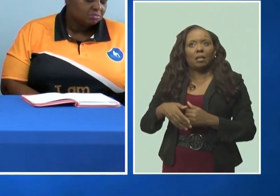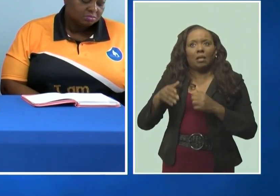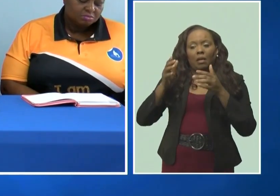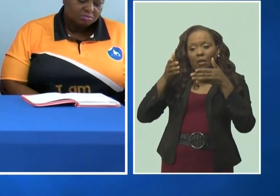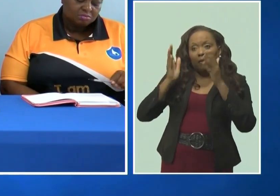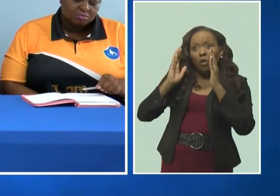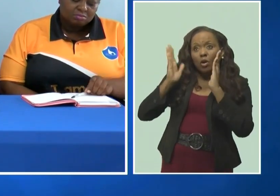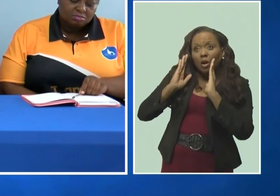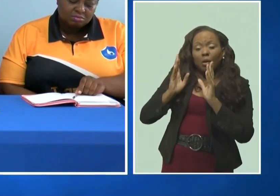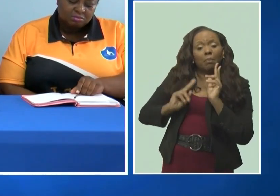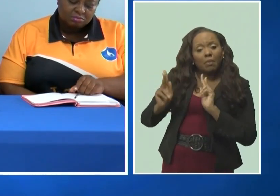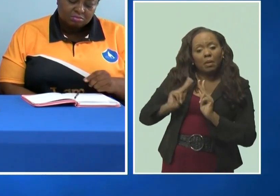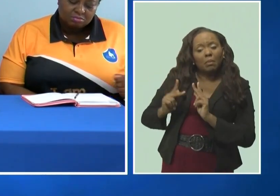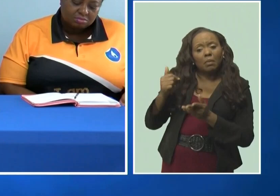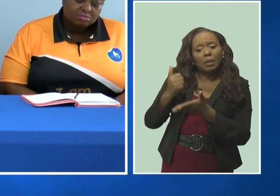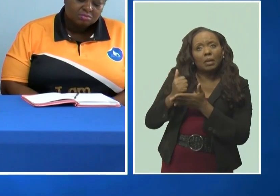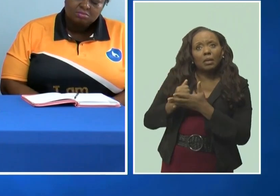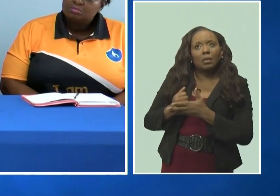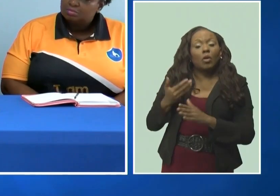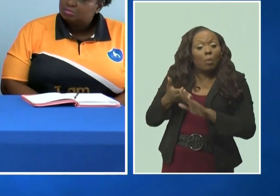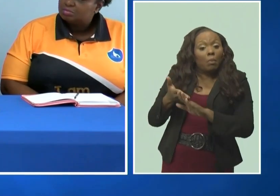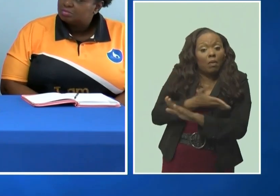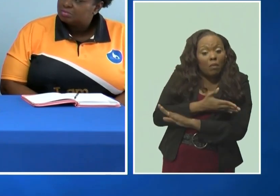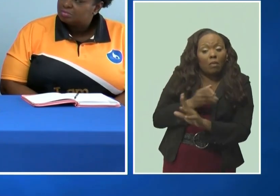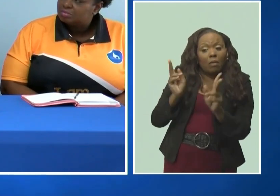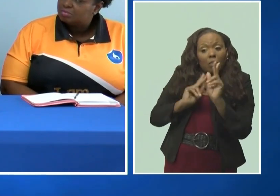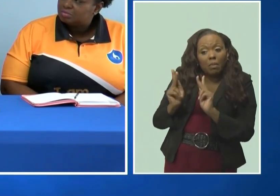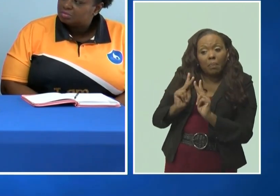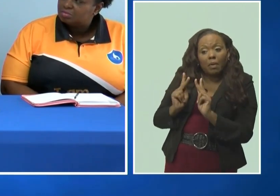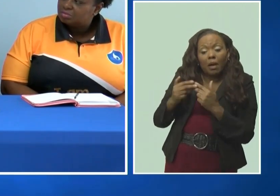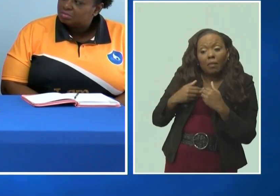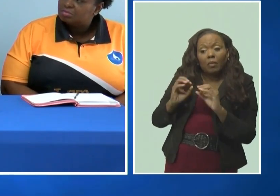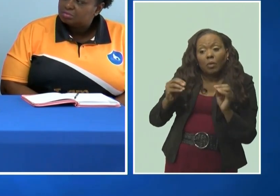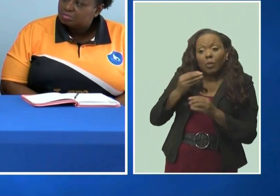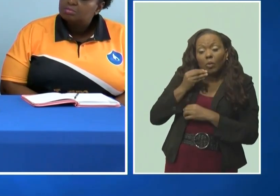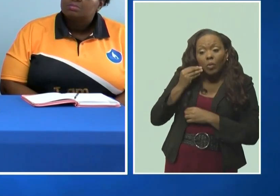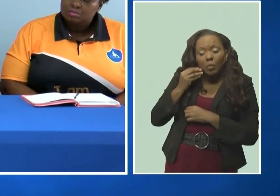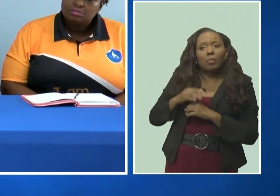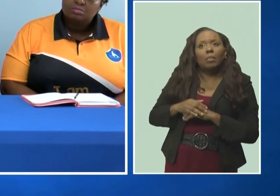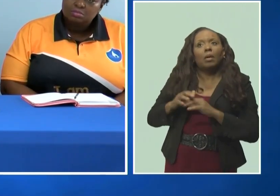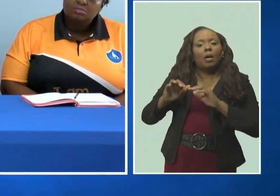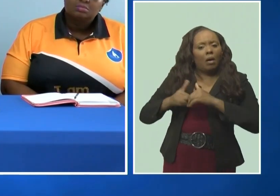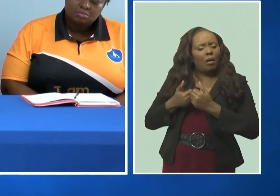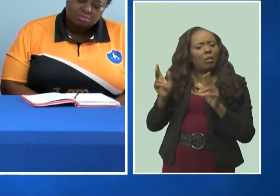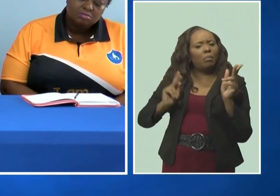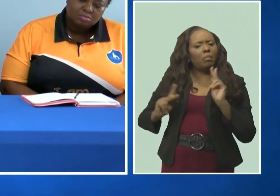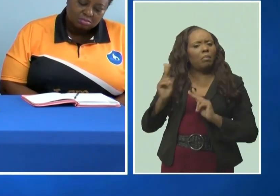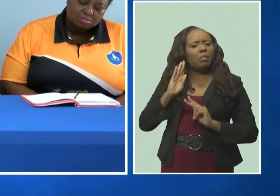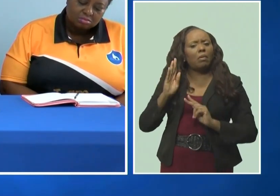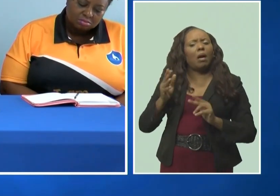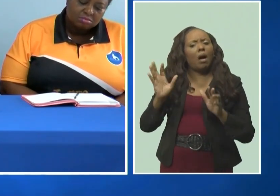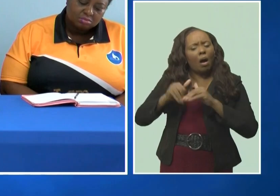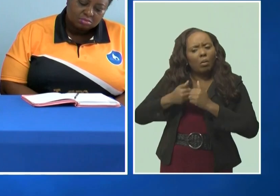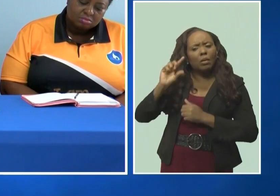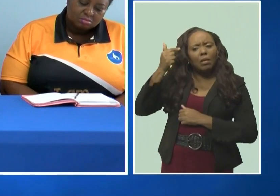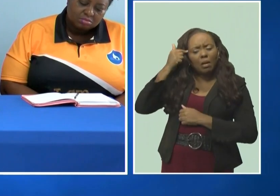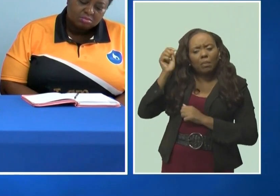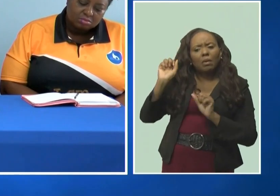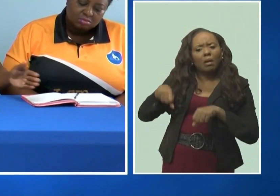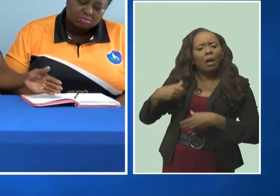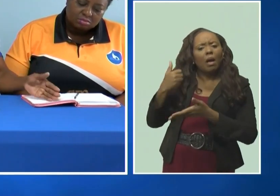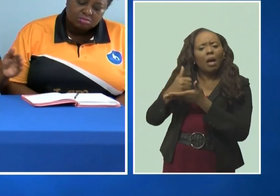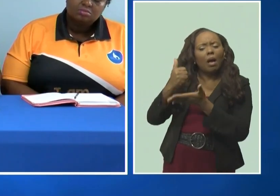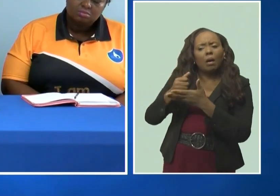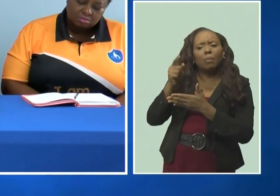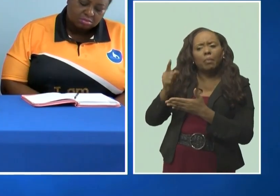And so that before people become homeless, how about the government buffer you for the 2 months or 3 months till you get a job? Till you get back a job.